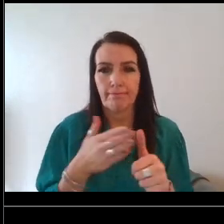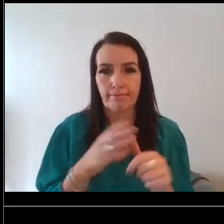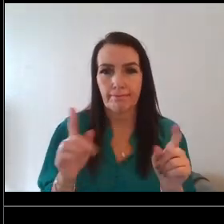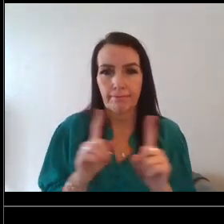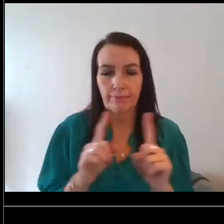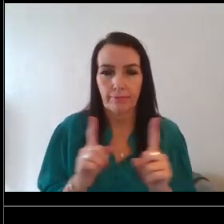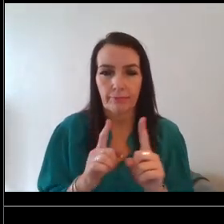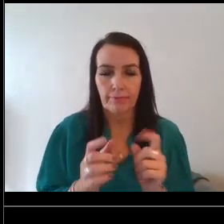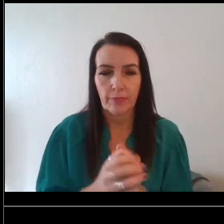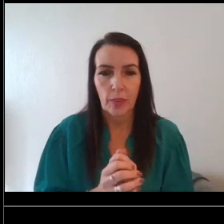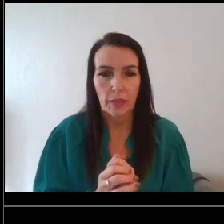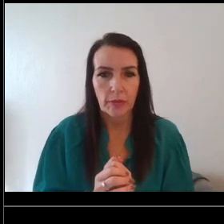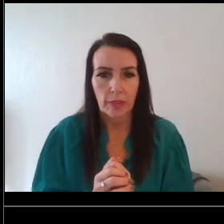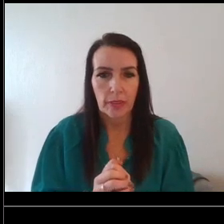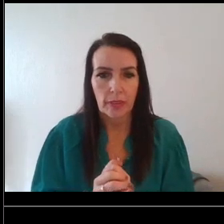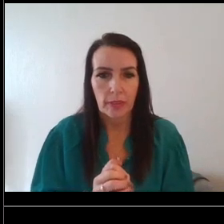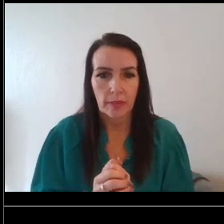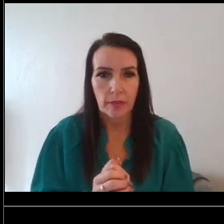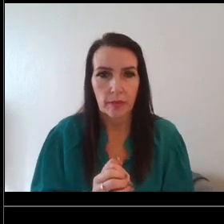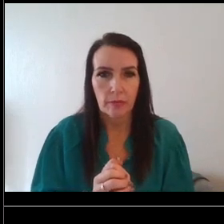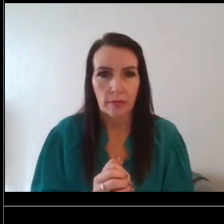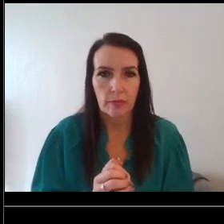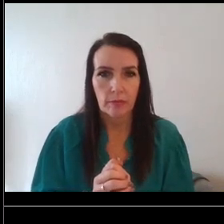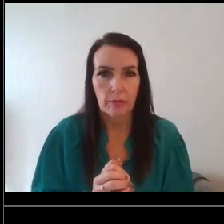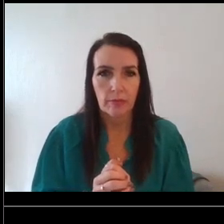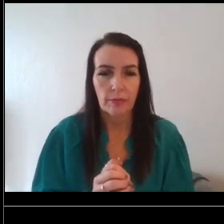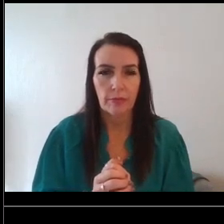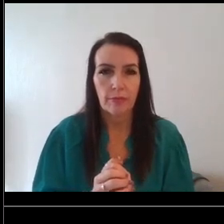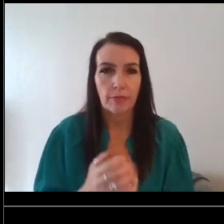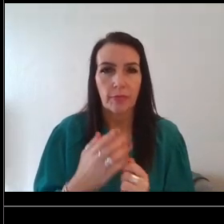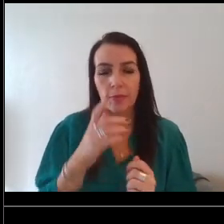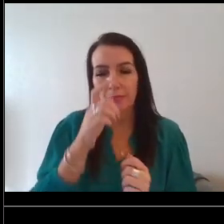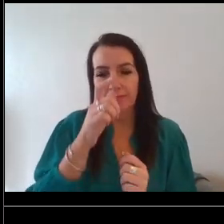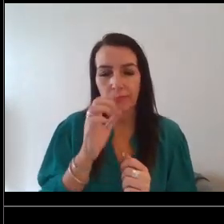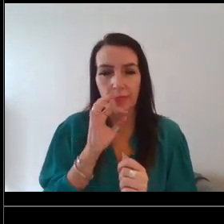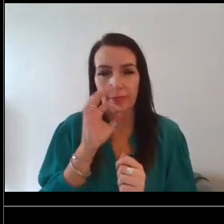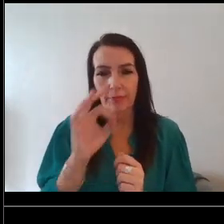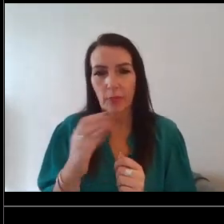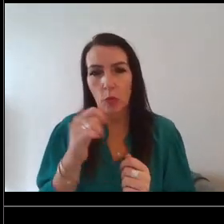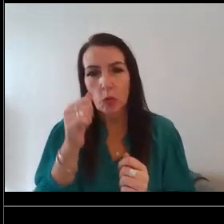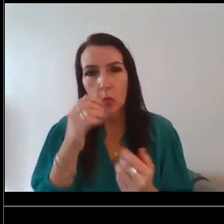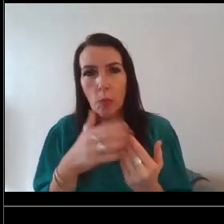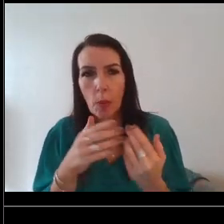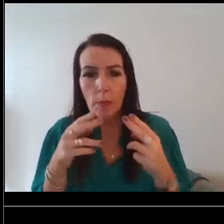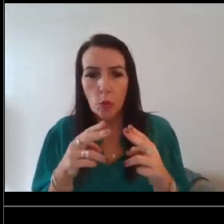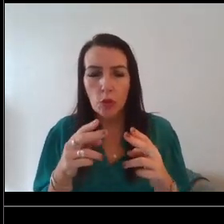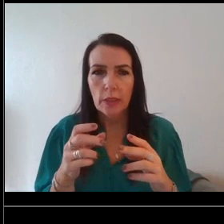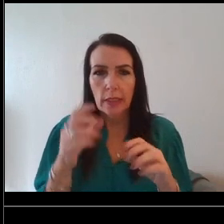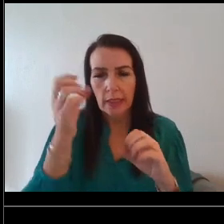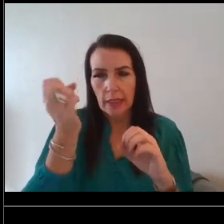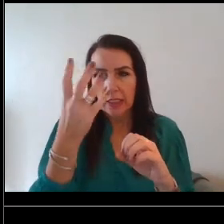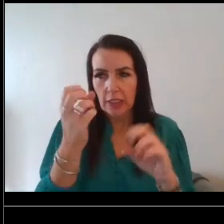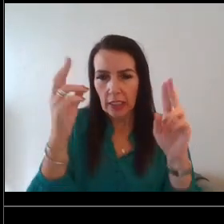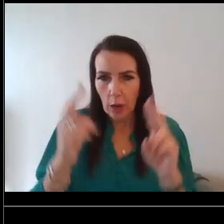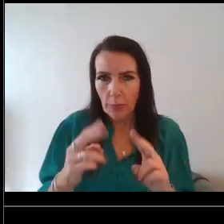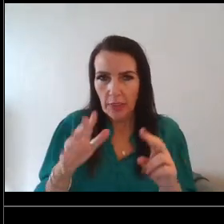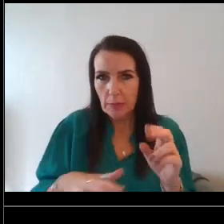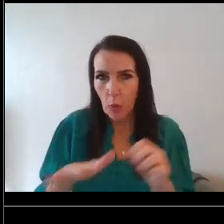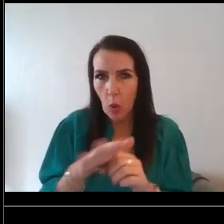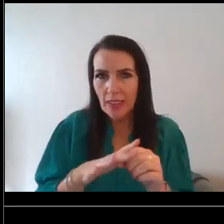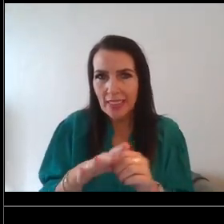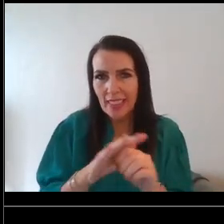had submitted, this person would like to hear more about the approach to decarbonizing small sites, circa